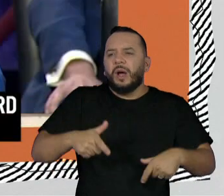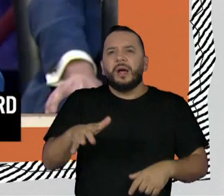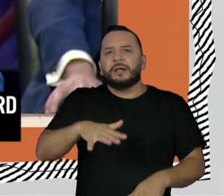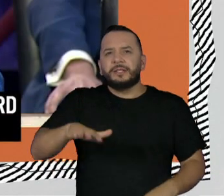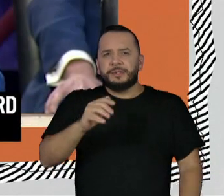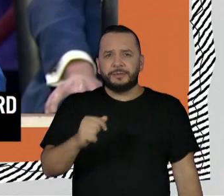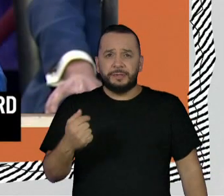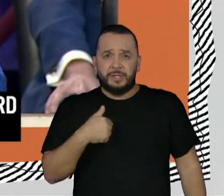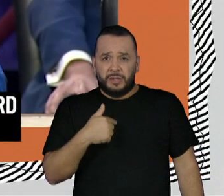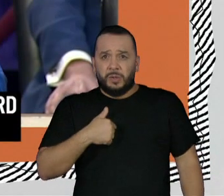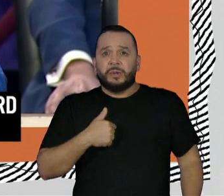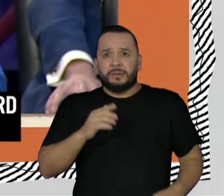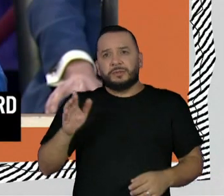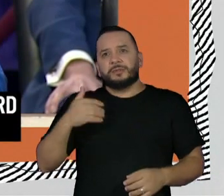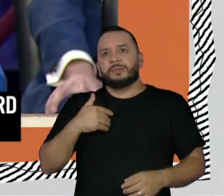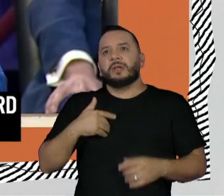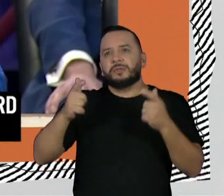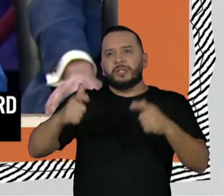was walking through